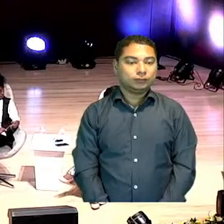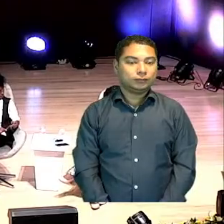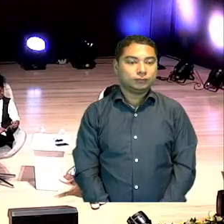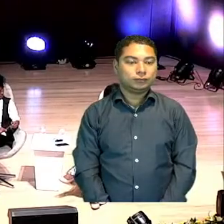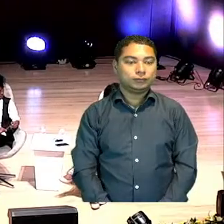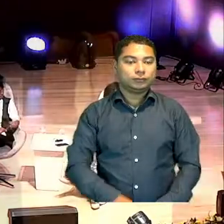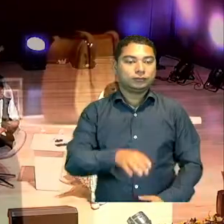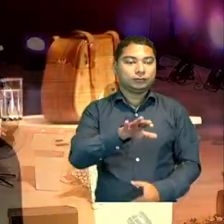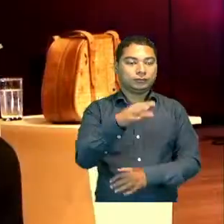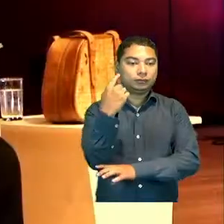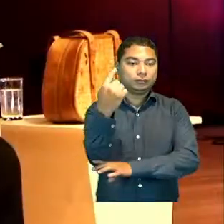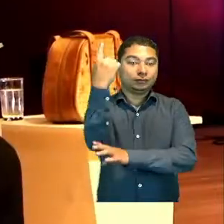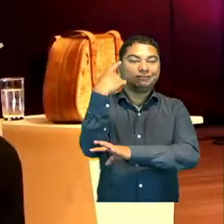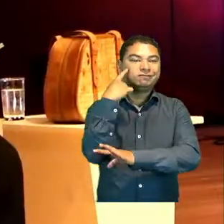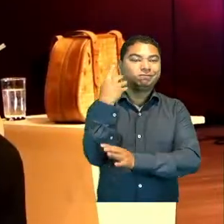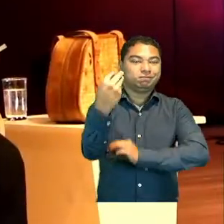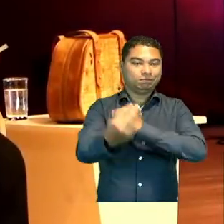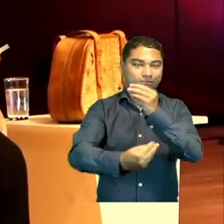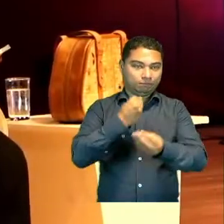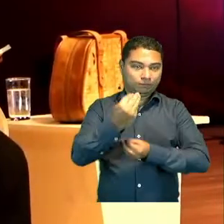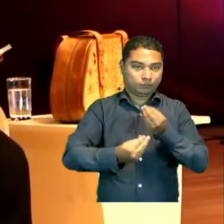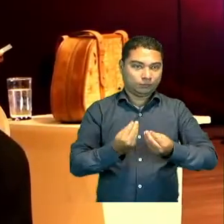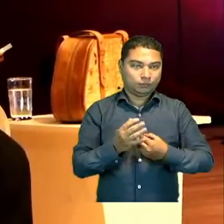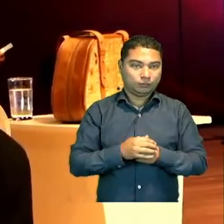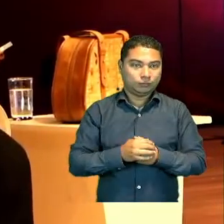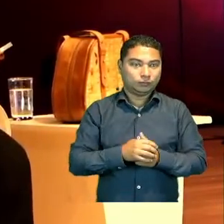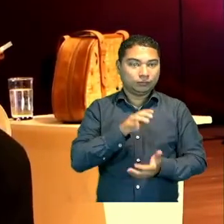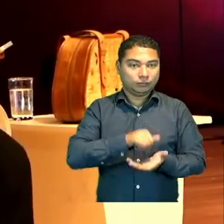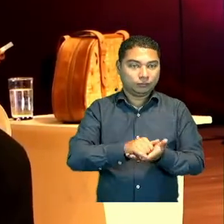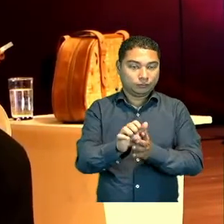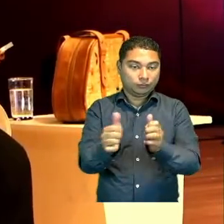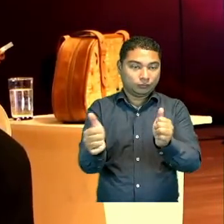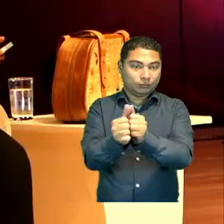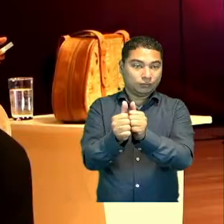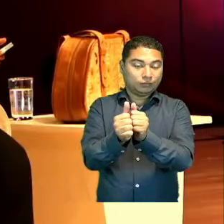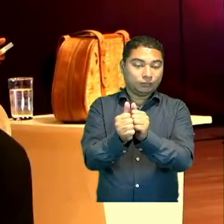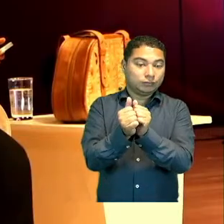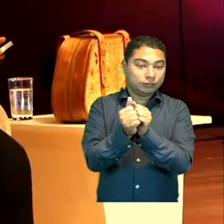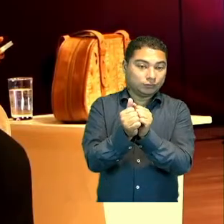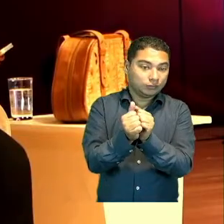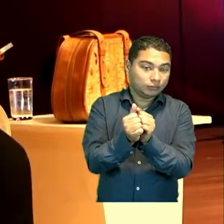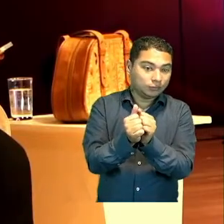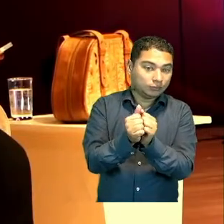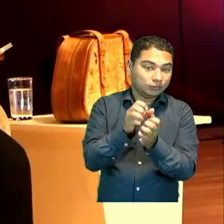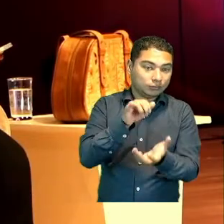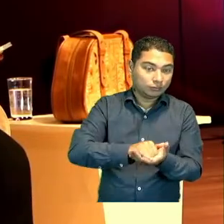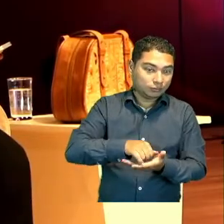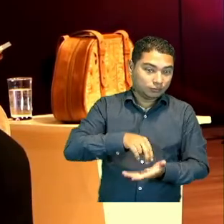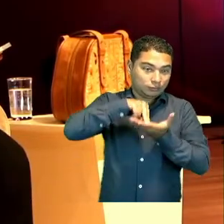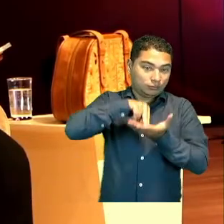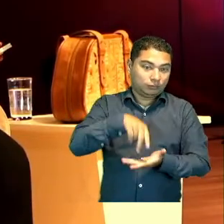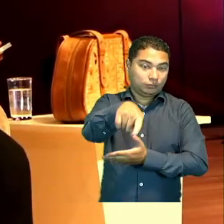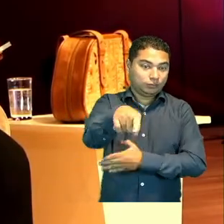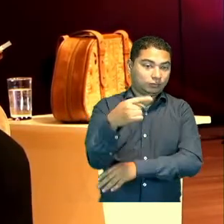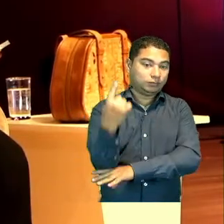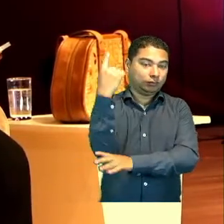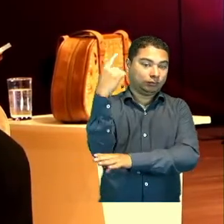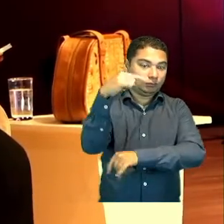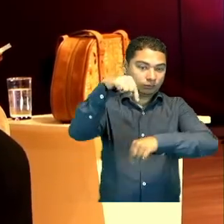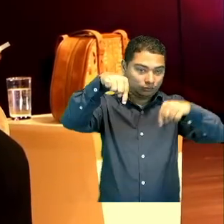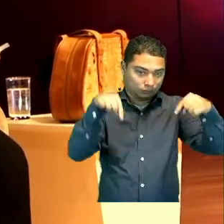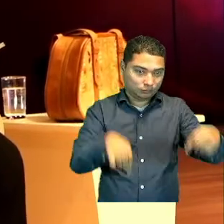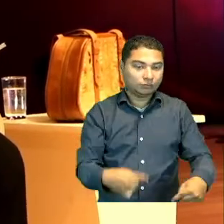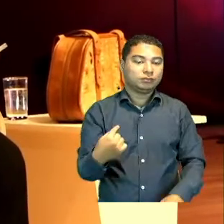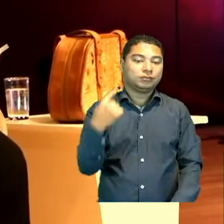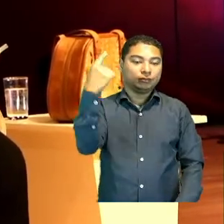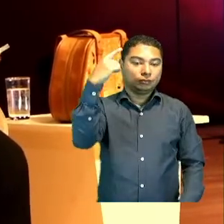Desde lo que hacemos. Yo me tengo que So, about the political venue and what we do, I need to stand up right now, I